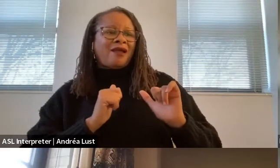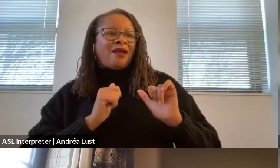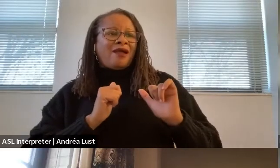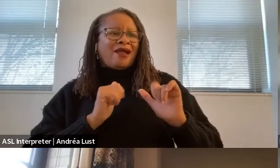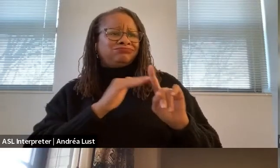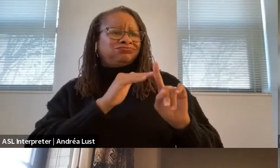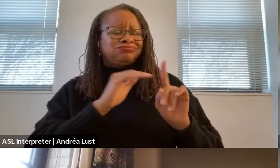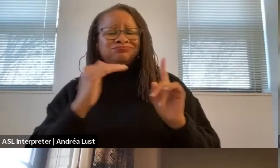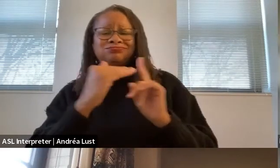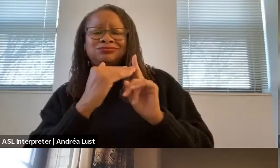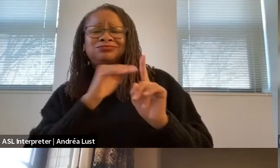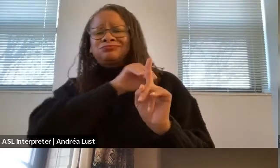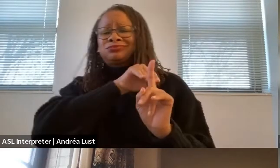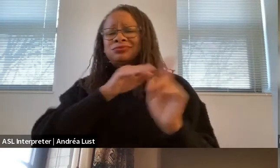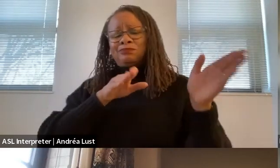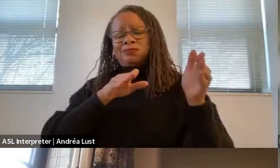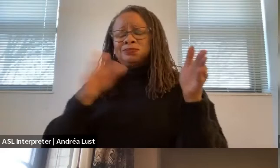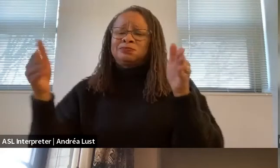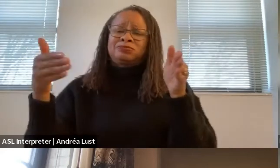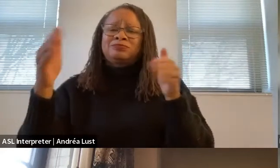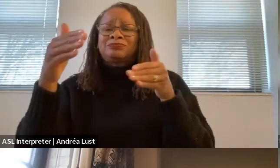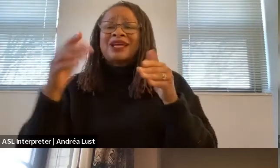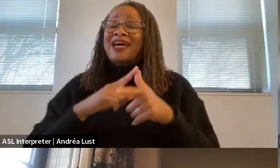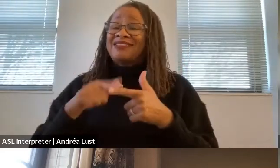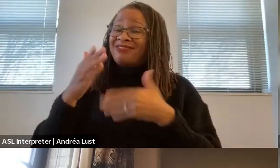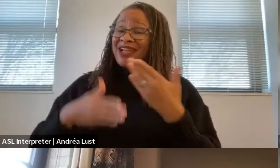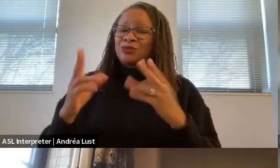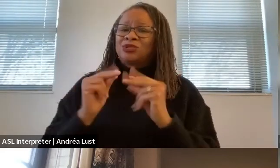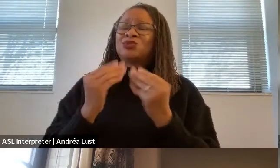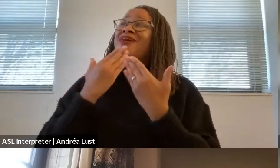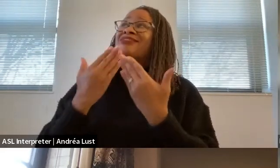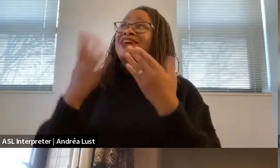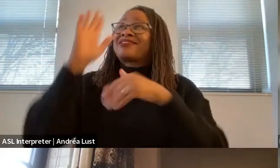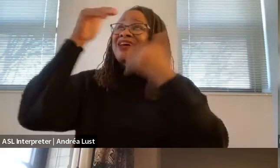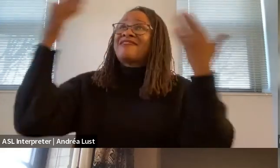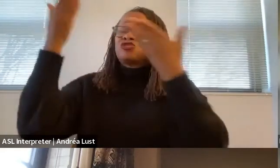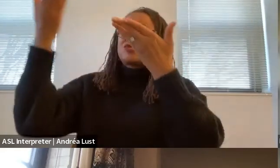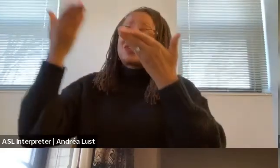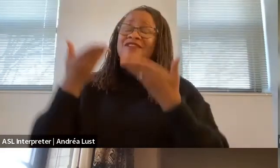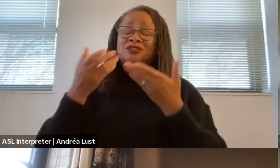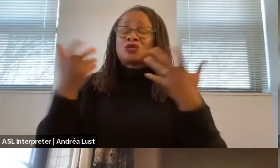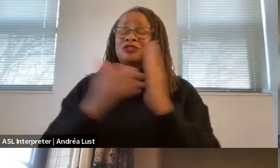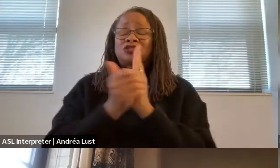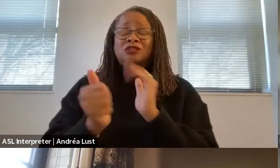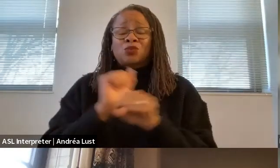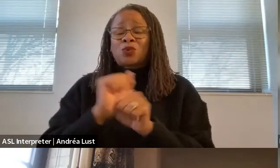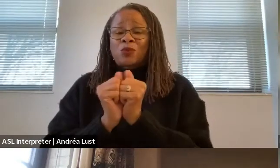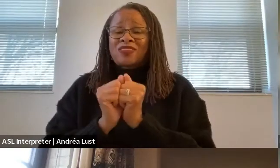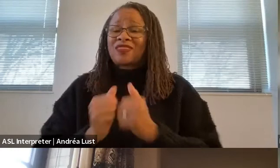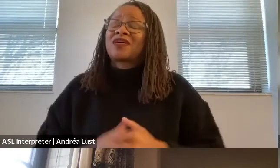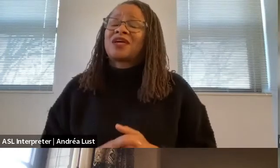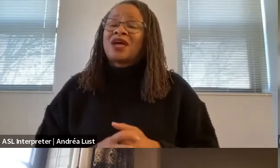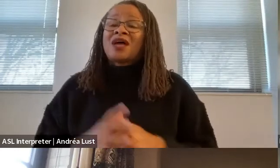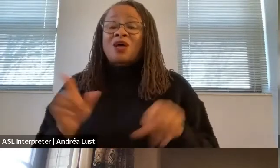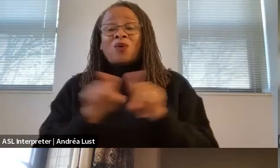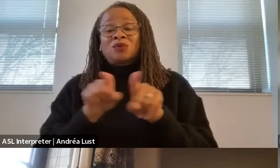and on the right, and just like thank the heavens that you've been given such talent to work with. And also, you know,